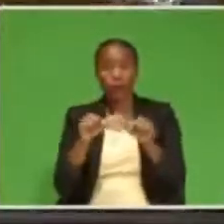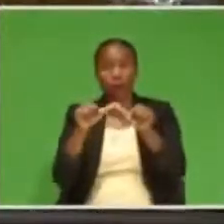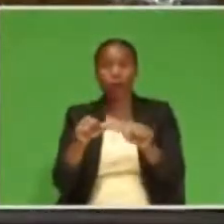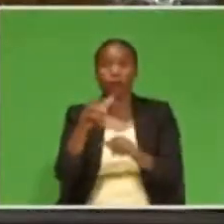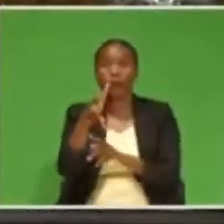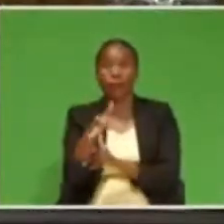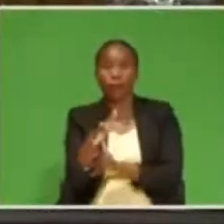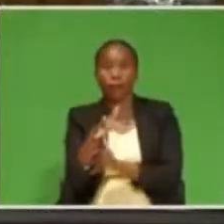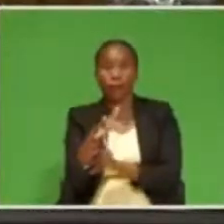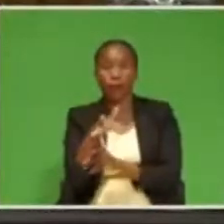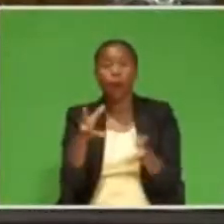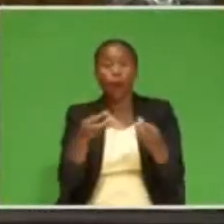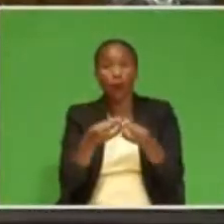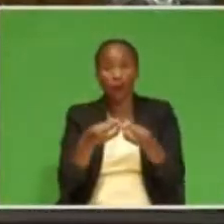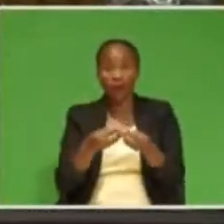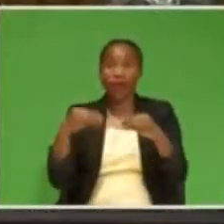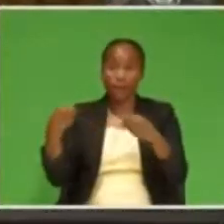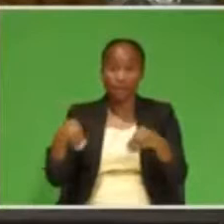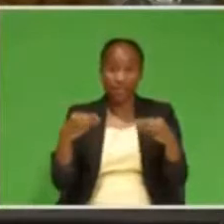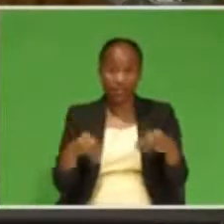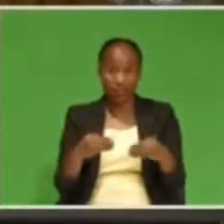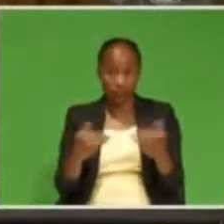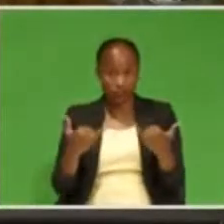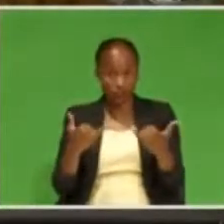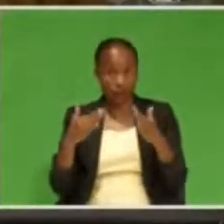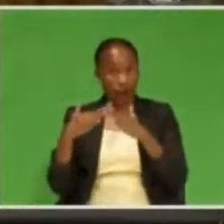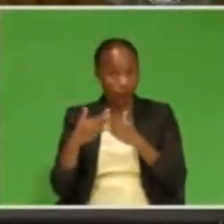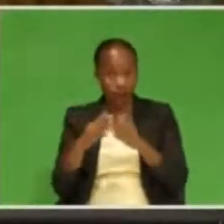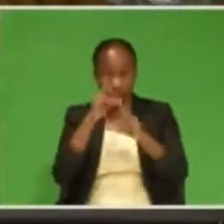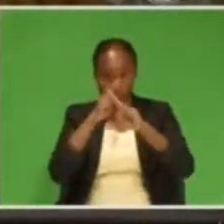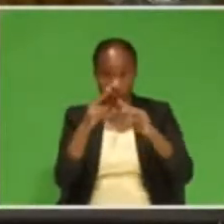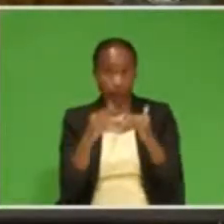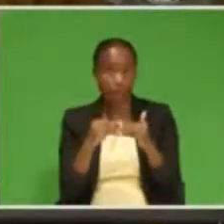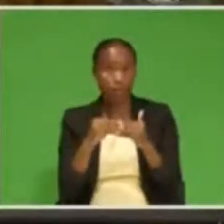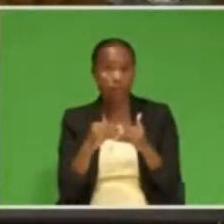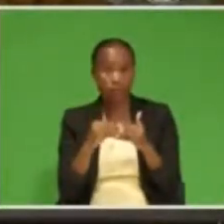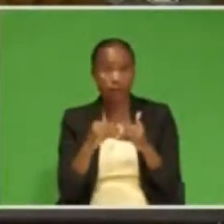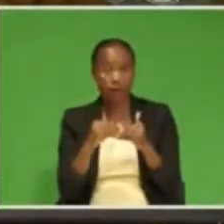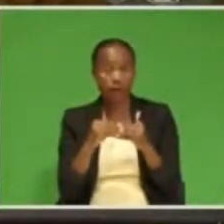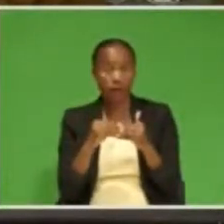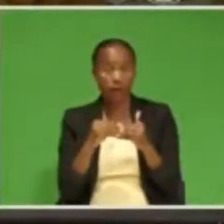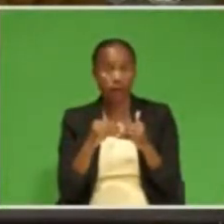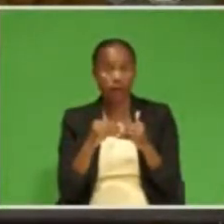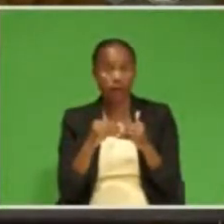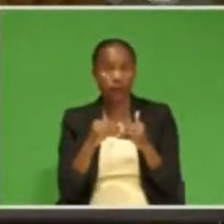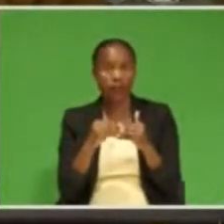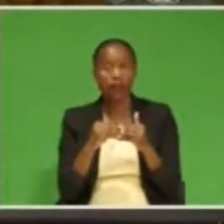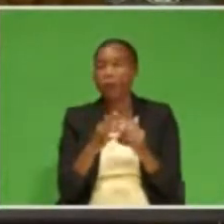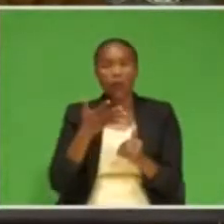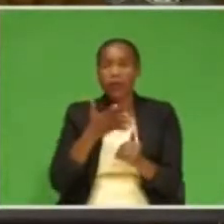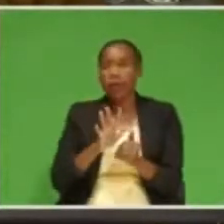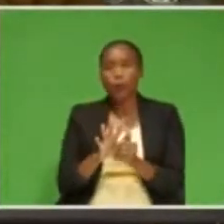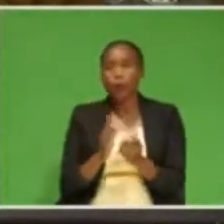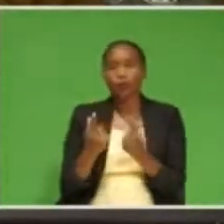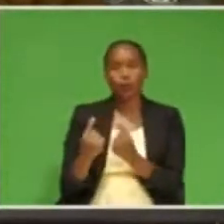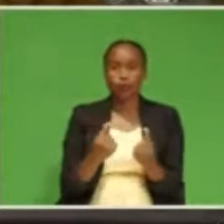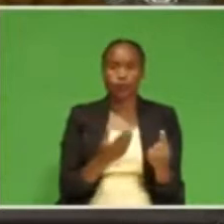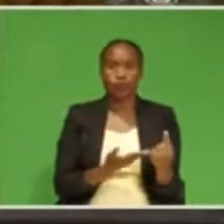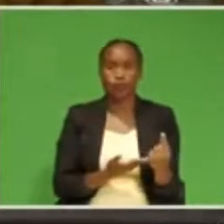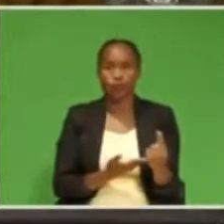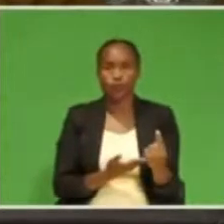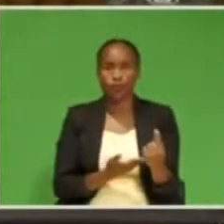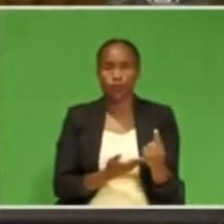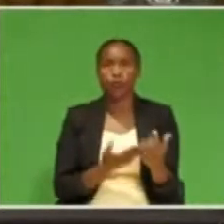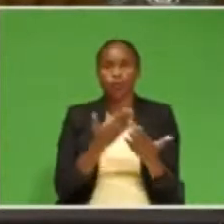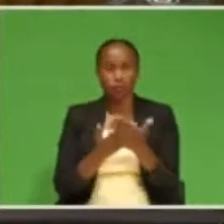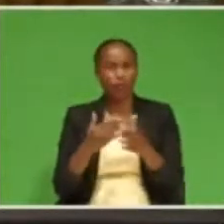proceed with the business of the House, honorable members. It was not our intention to